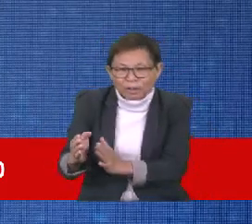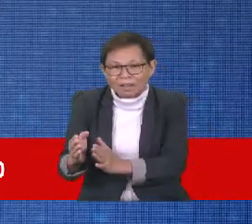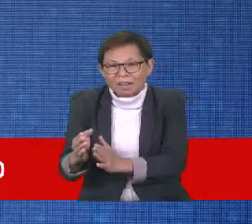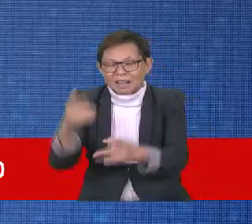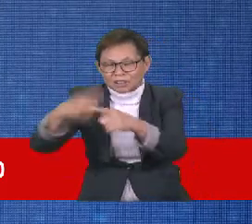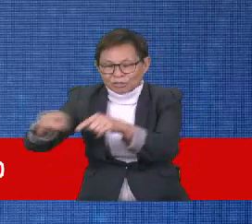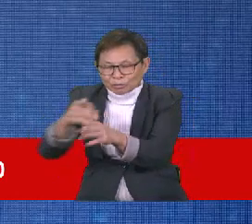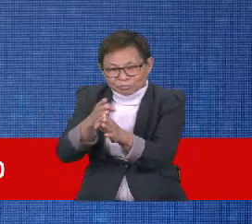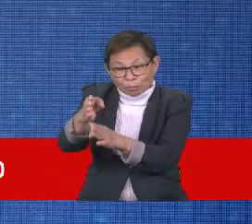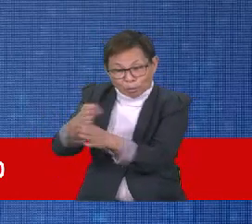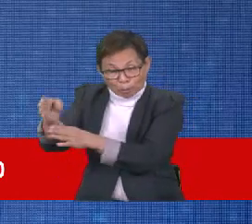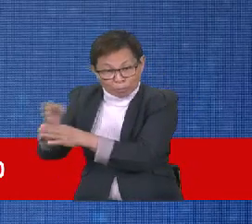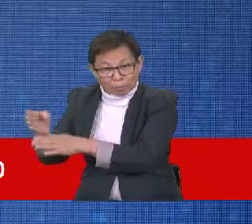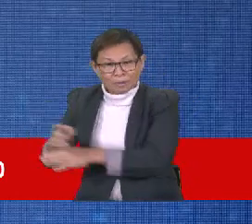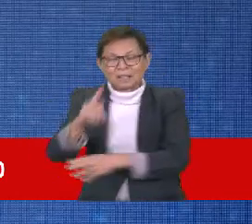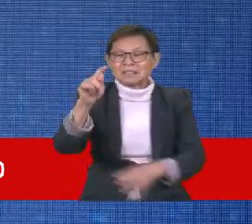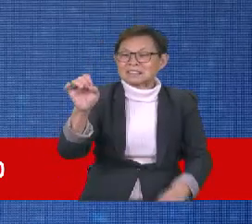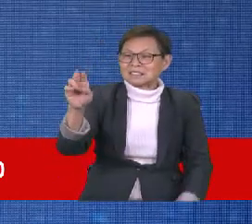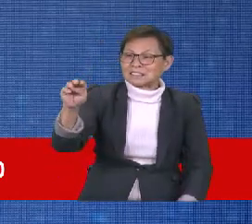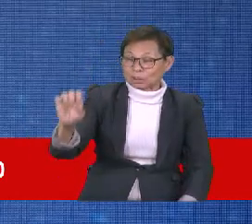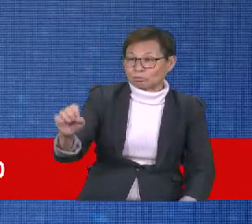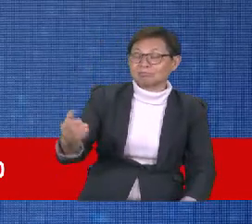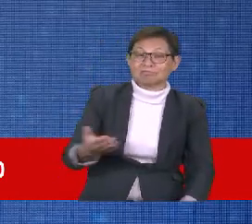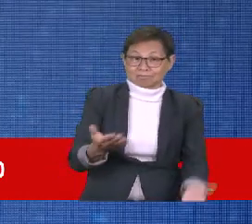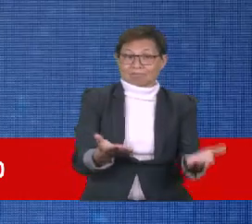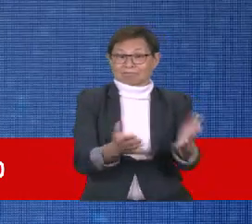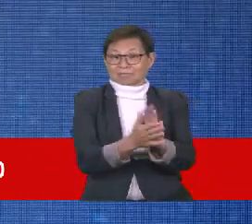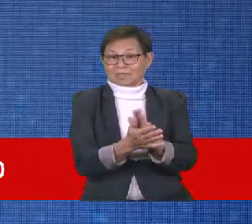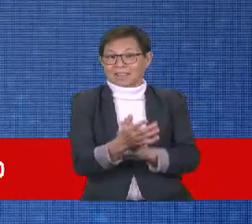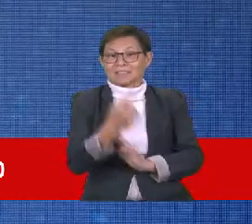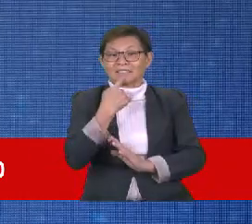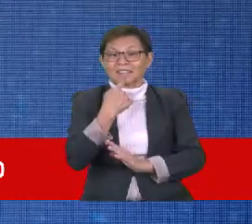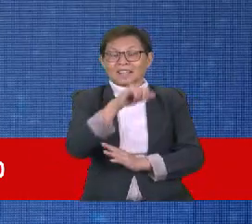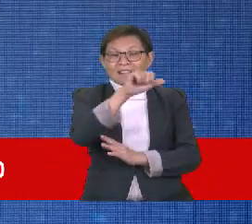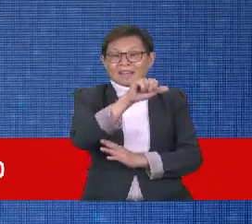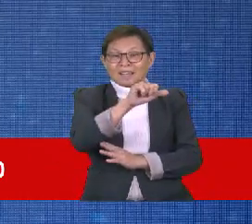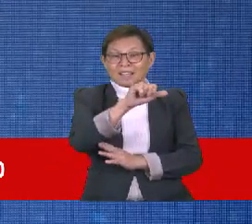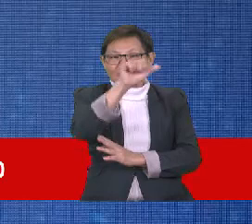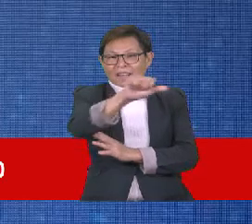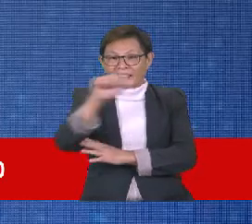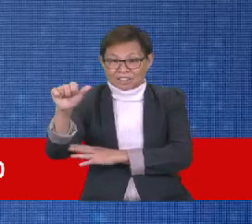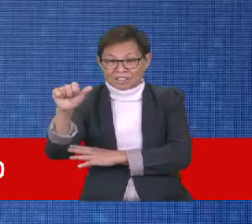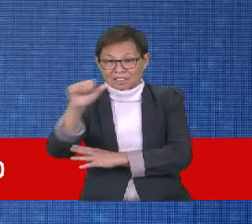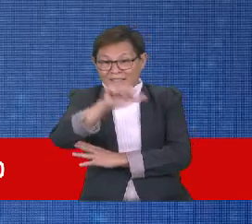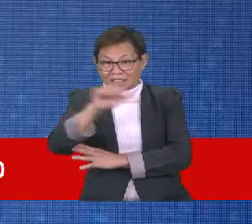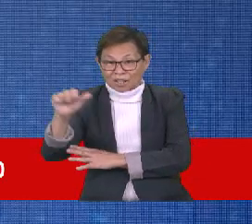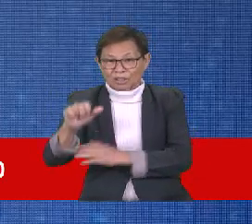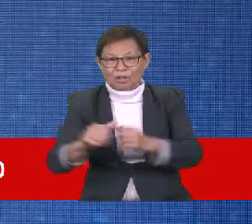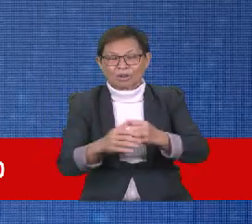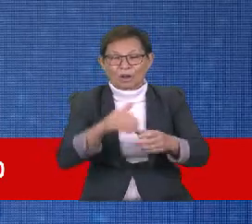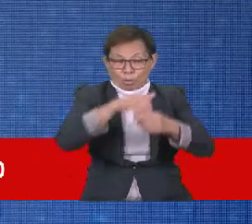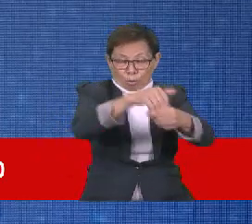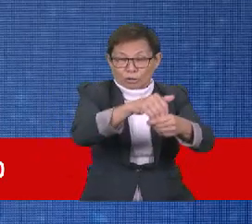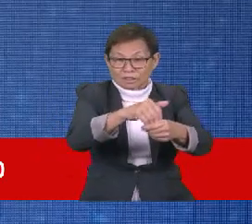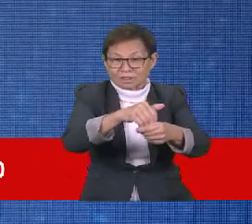sector. Tanong even referred to the ASEAN, Asian Monetary Fund,